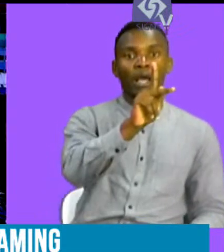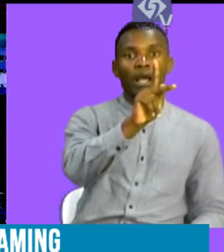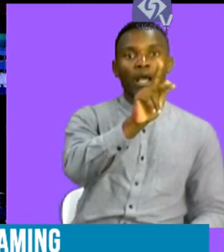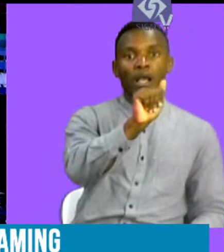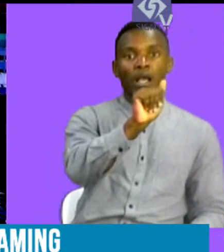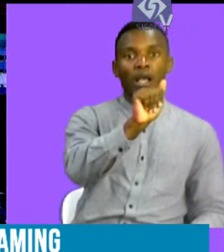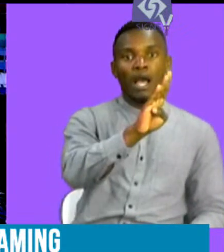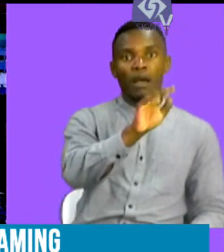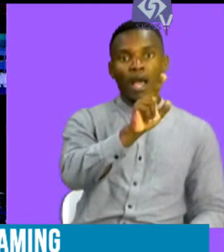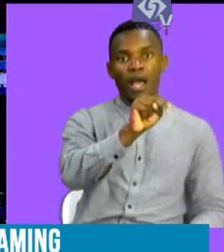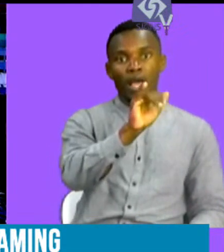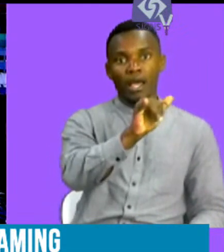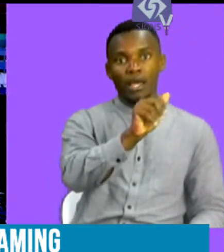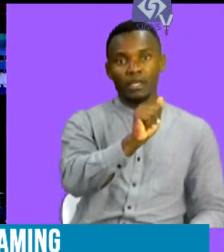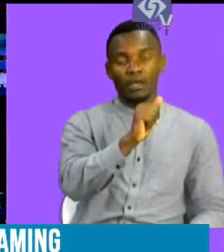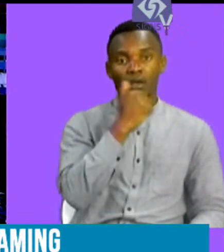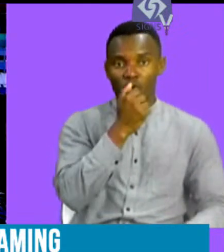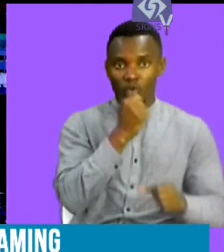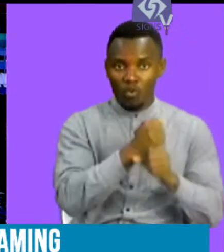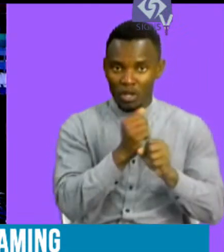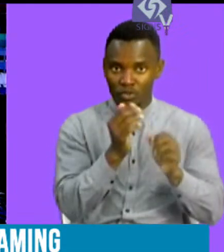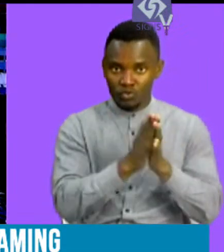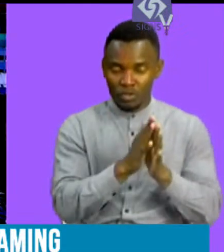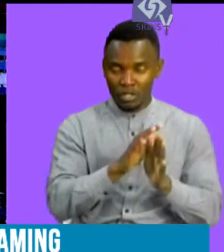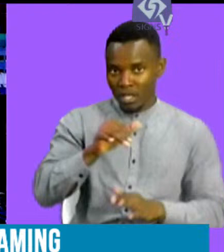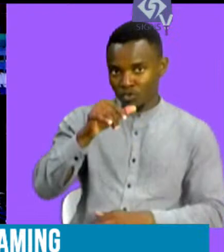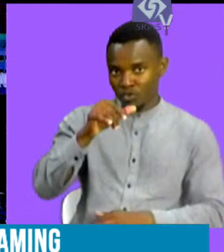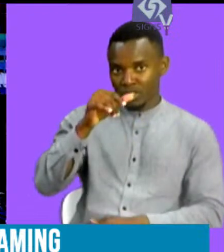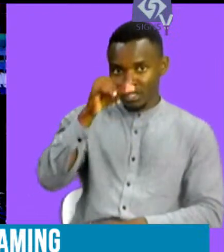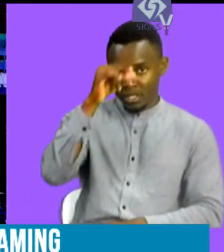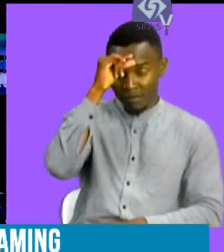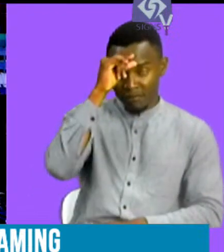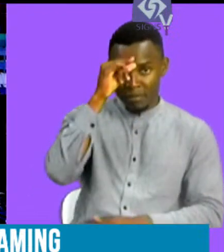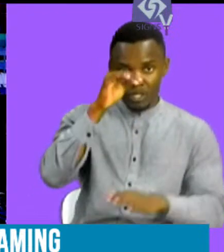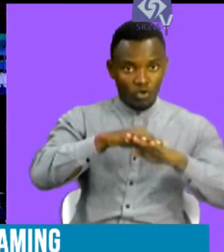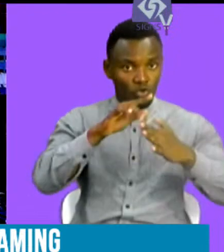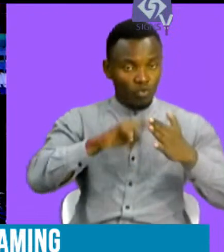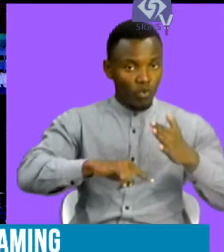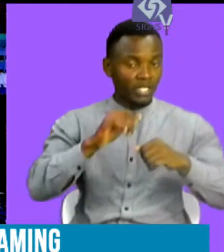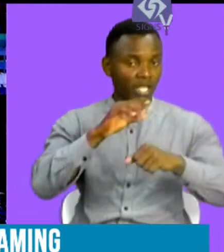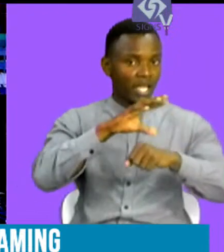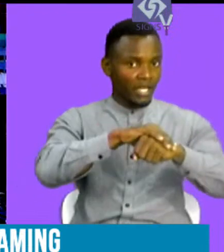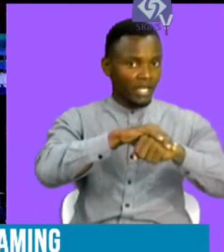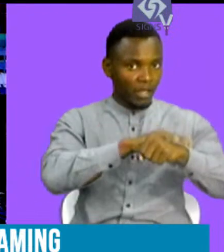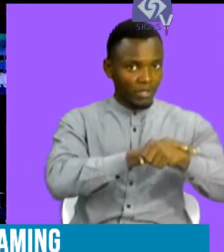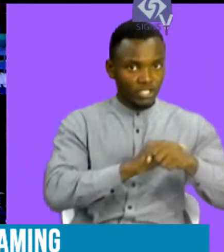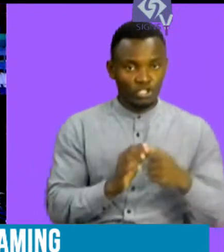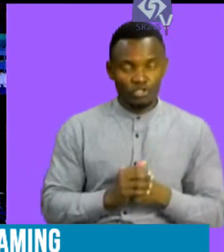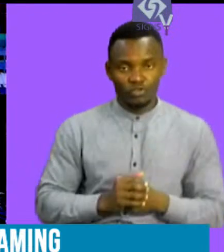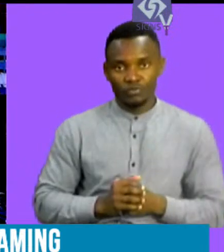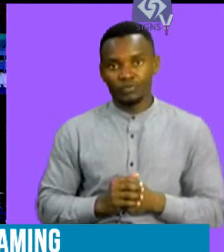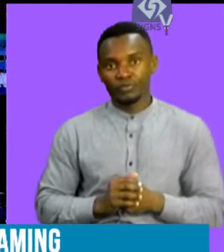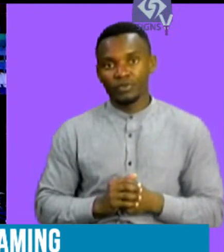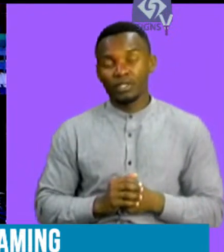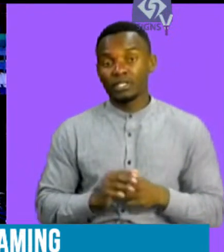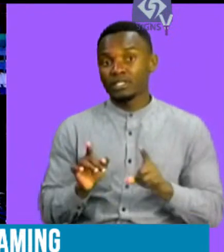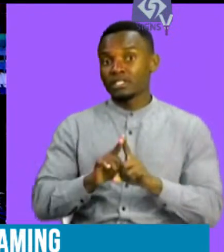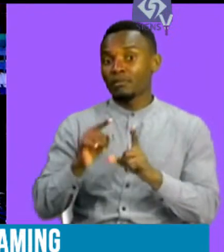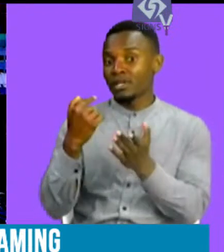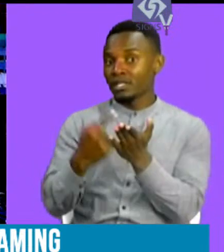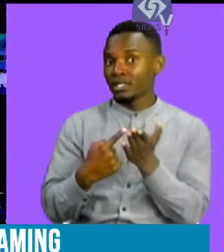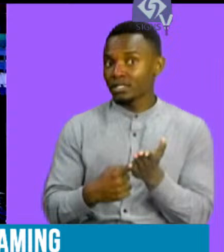county government in the sector of rehabilitation and particularly health-related issues. Now, this conversation is brought to